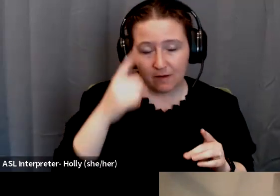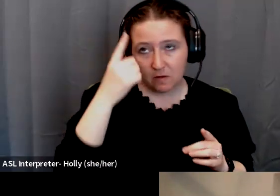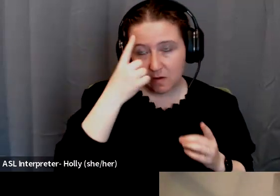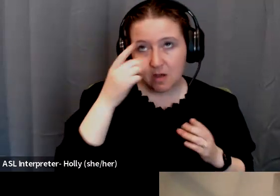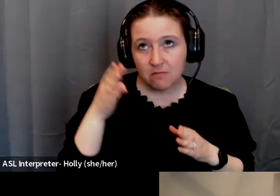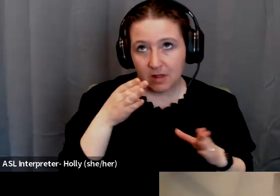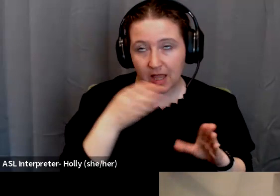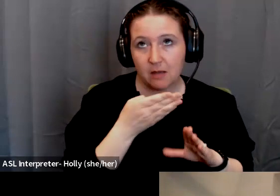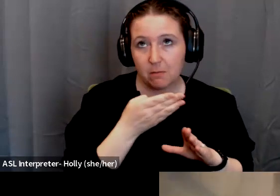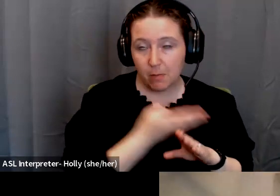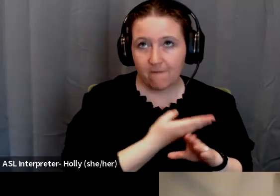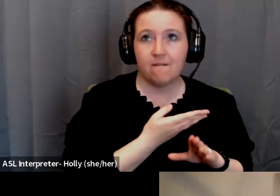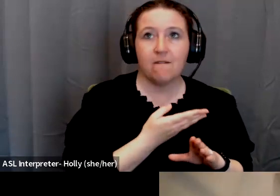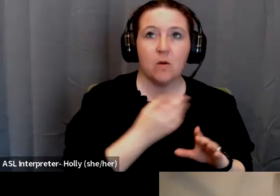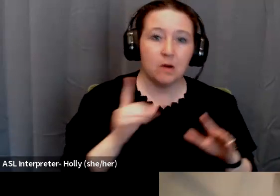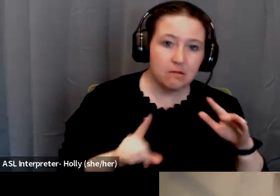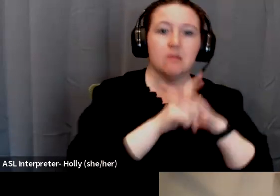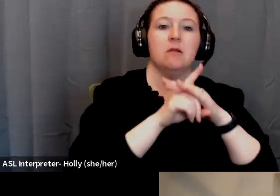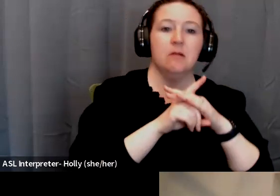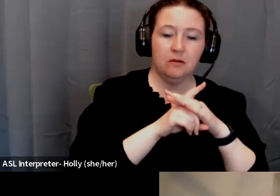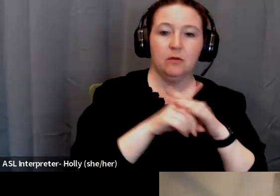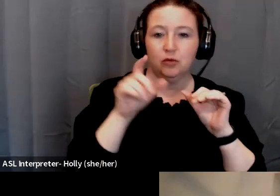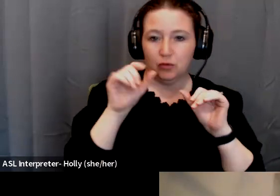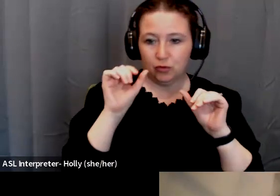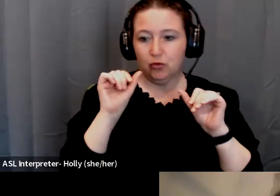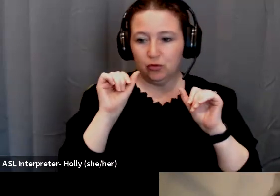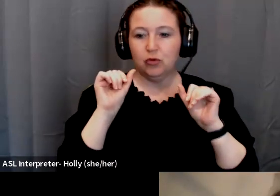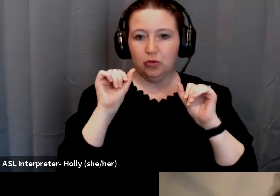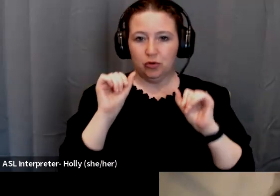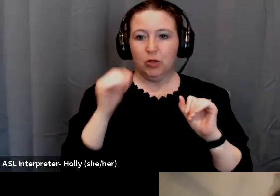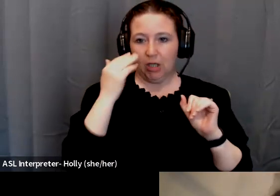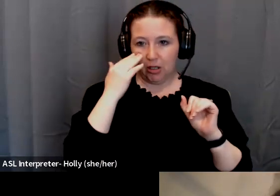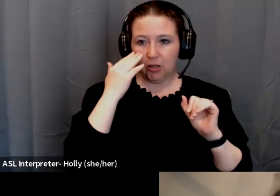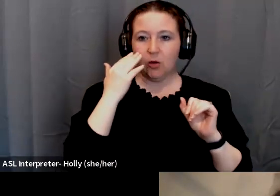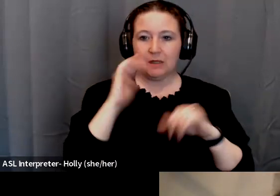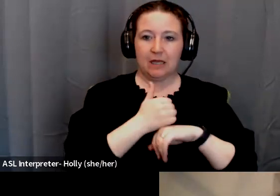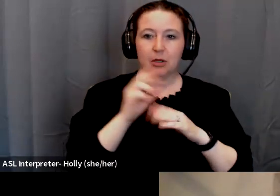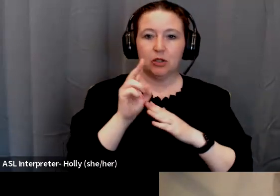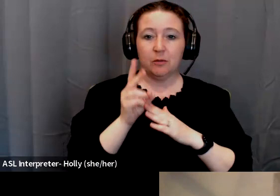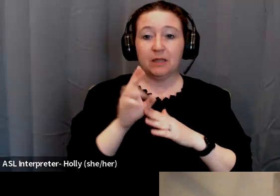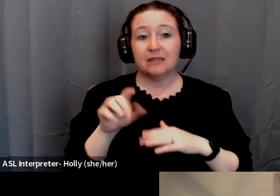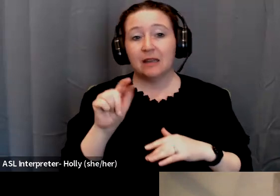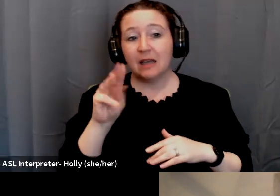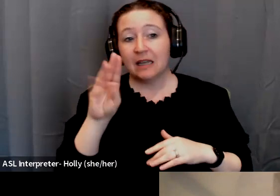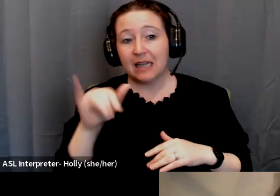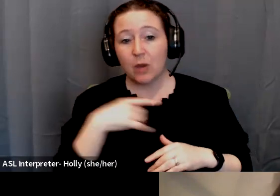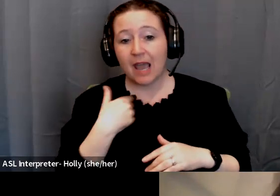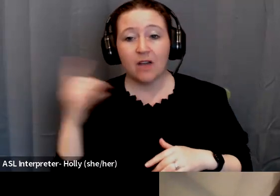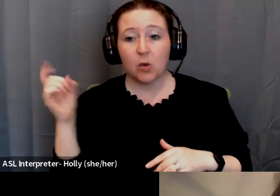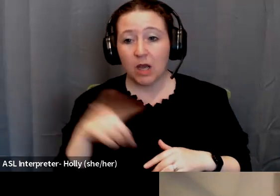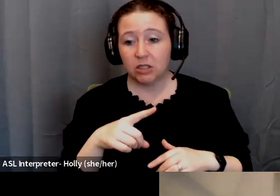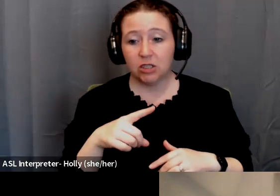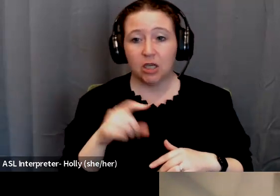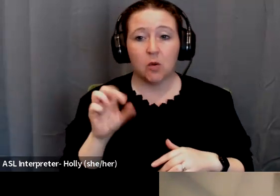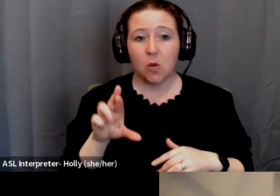on what you might want to talk about so that you can frame it up within that 2 minutes. Tammy, we have a question or